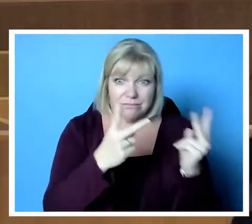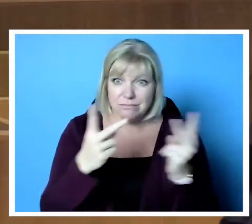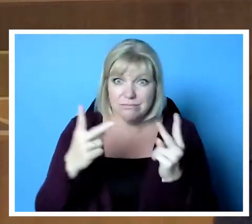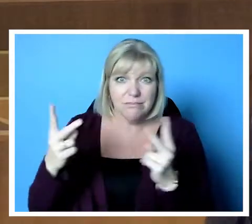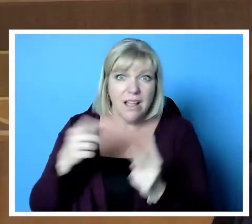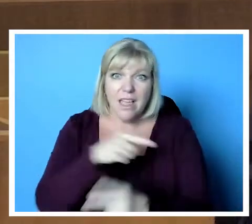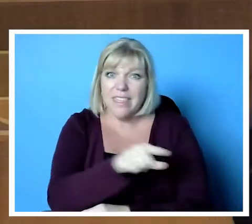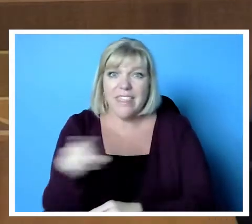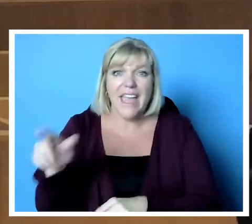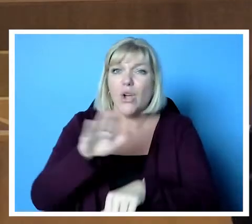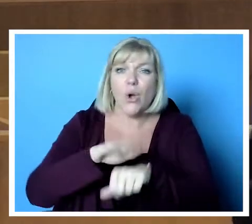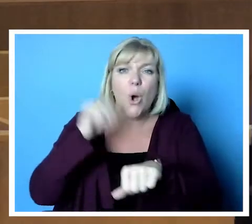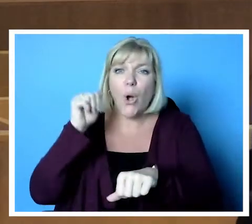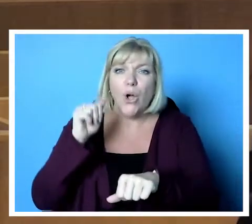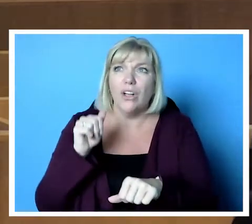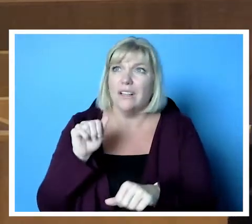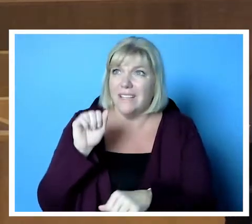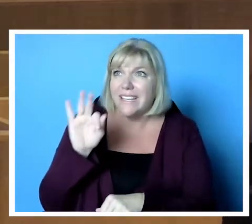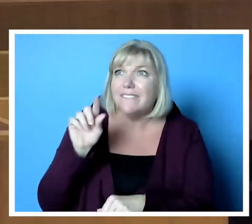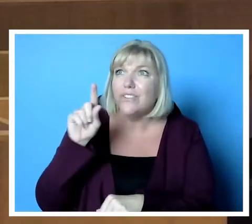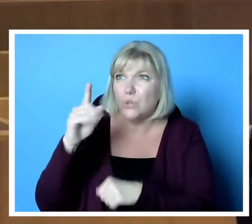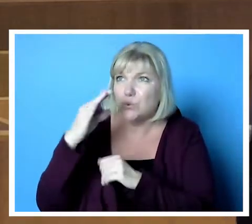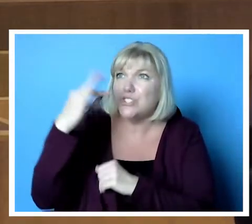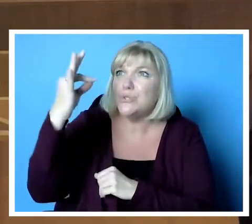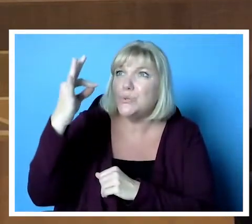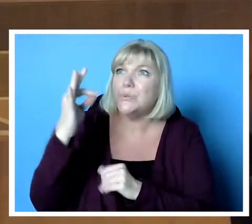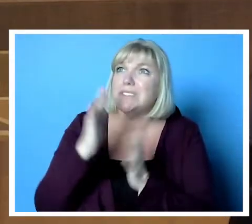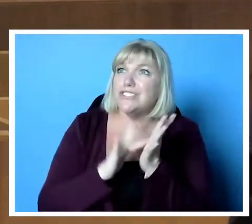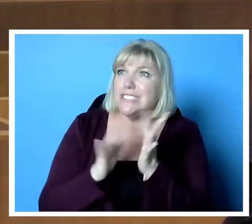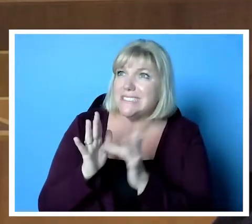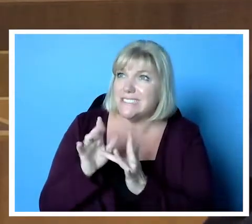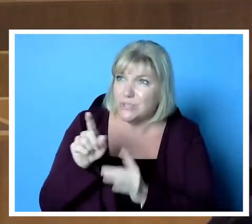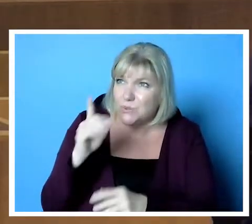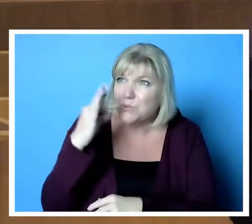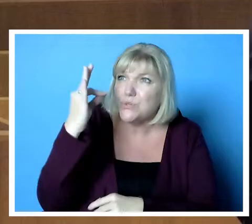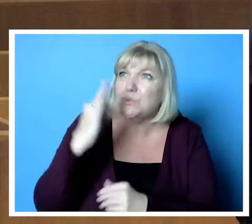they all say, if you choose, if you choose.